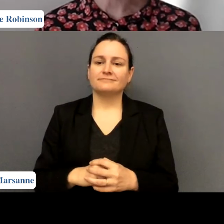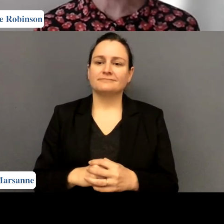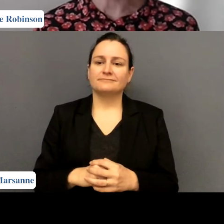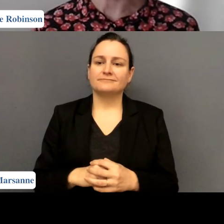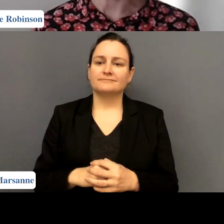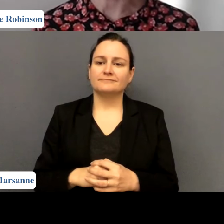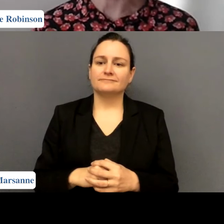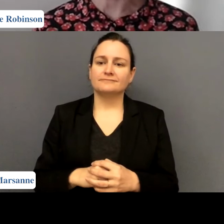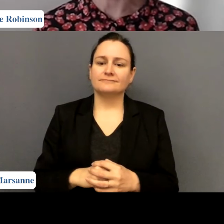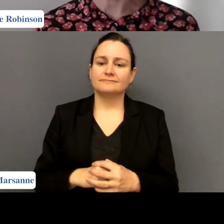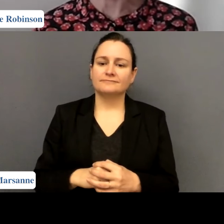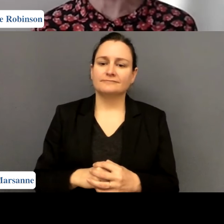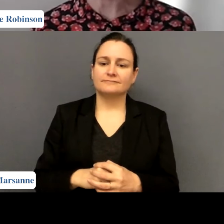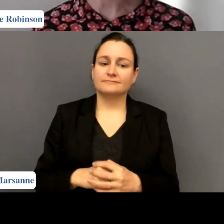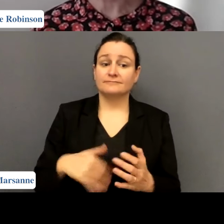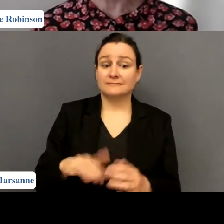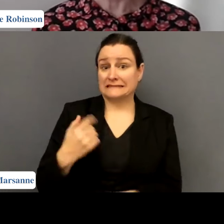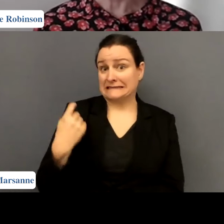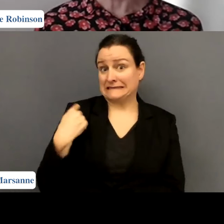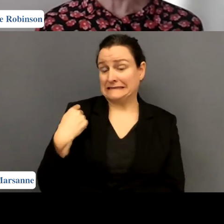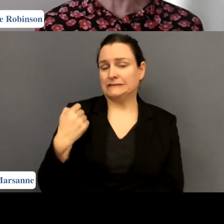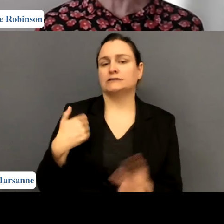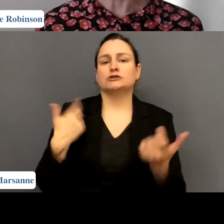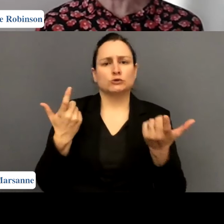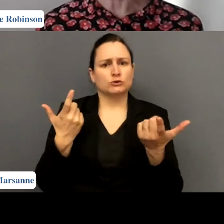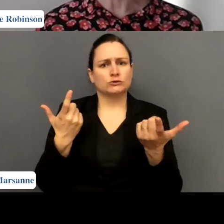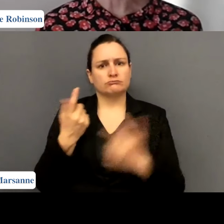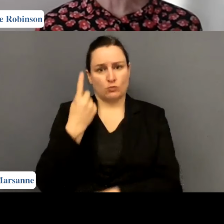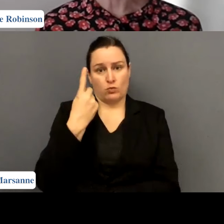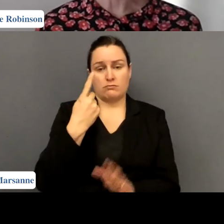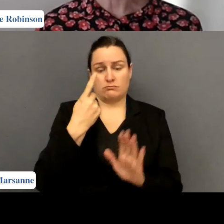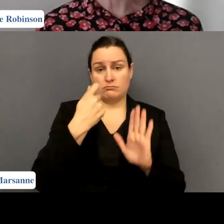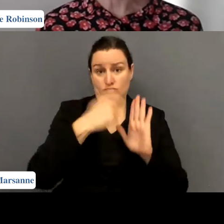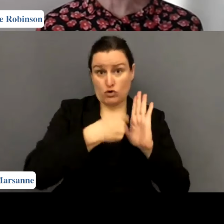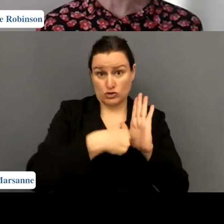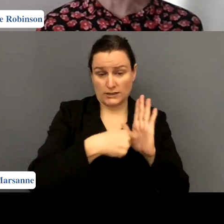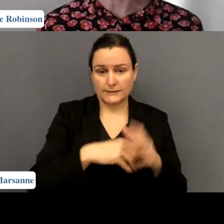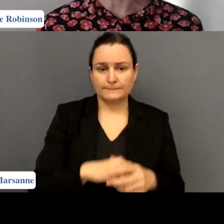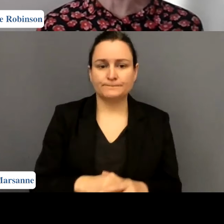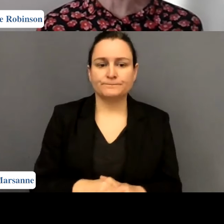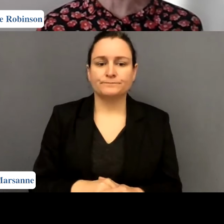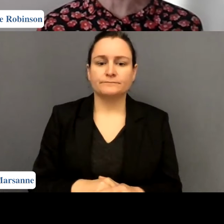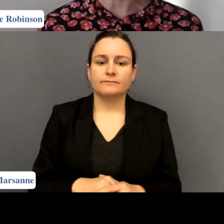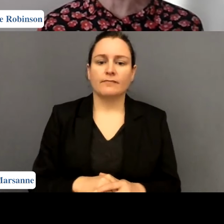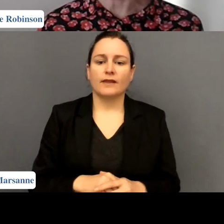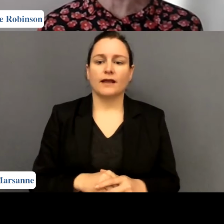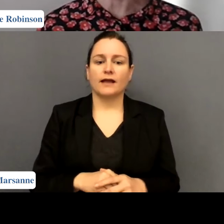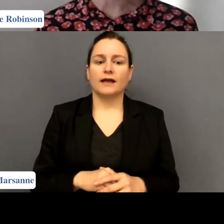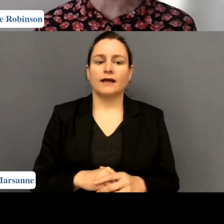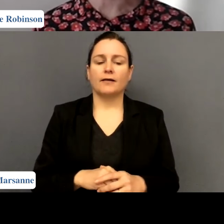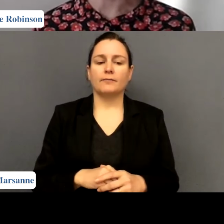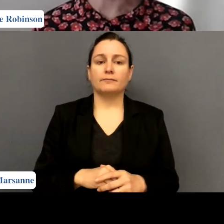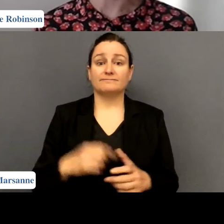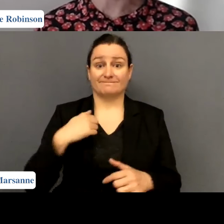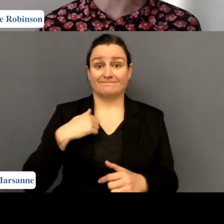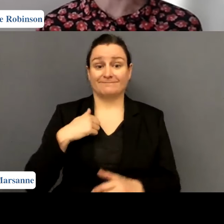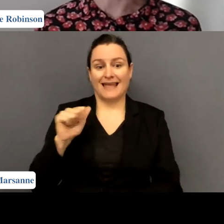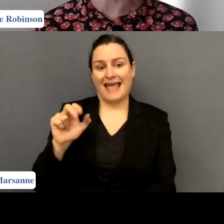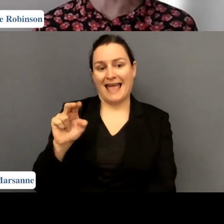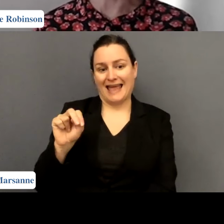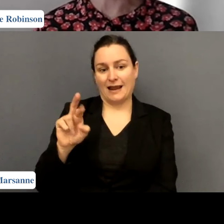we worked on a project where we did exactly this. ANROWS was very closely engaged with research which looked